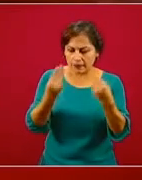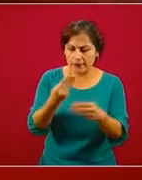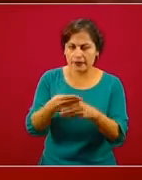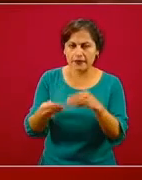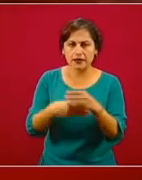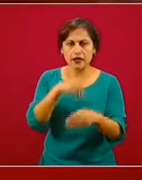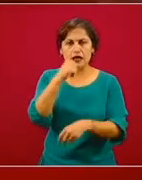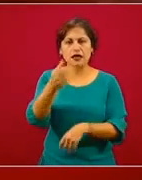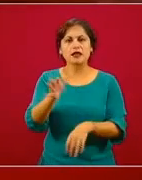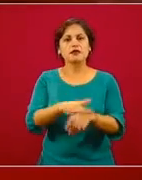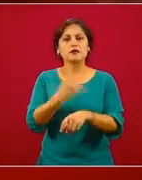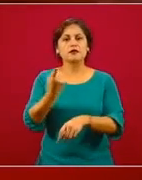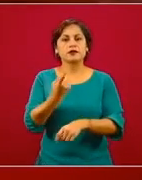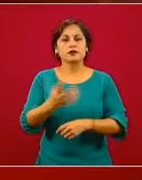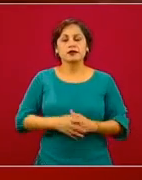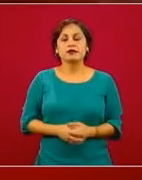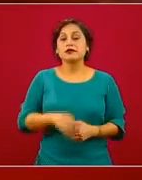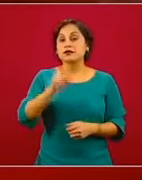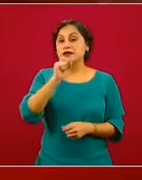to